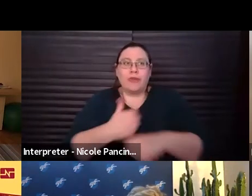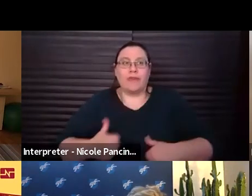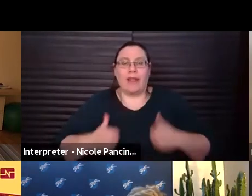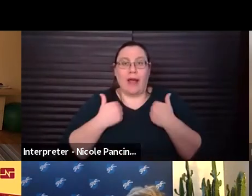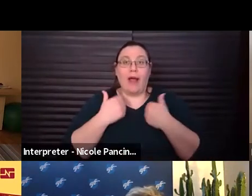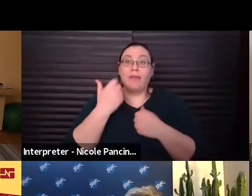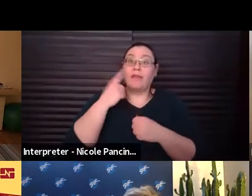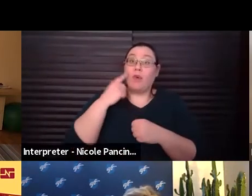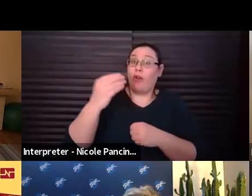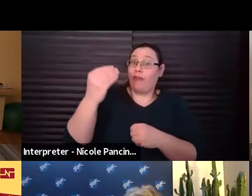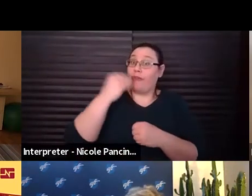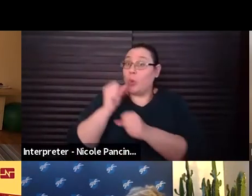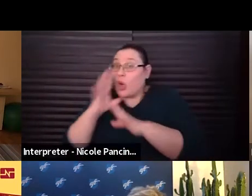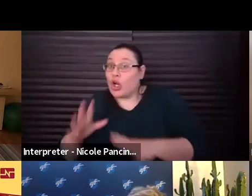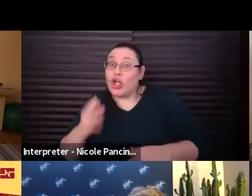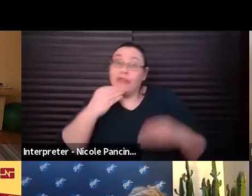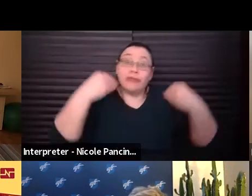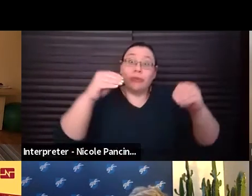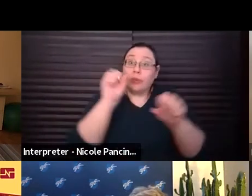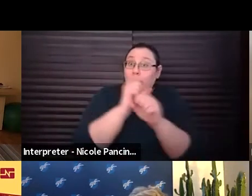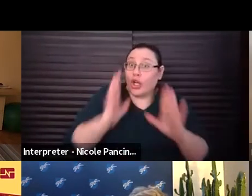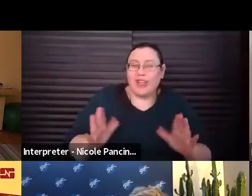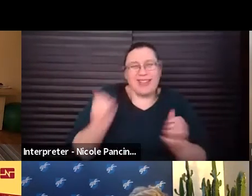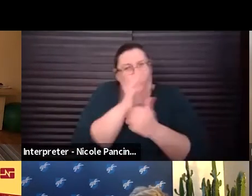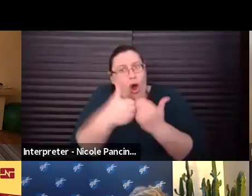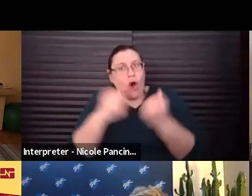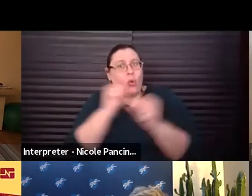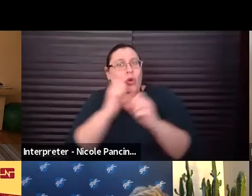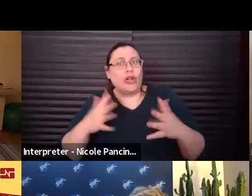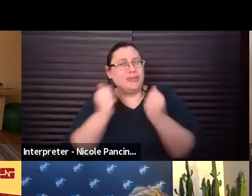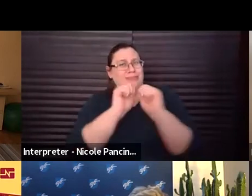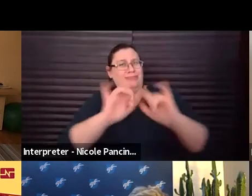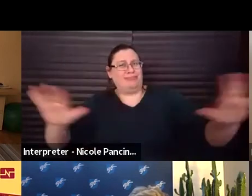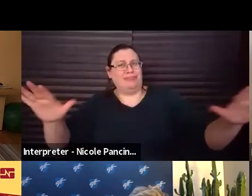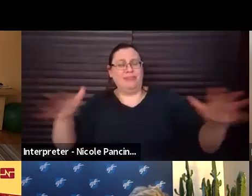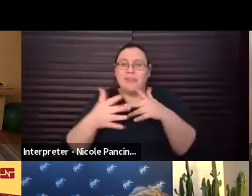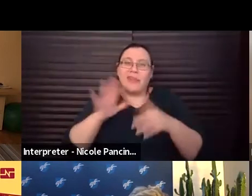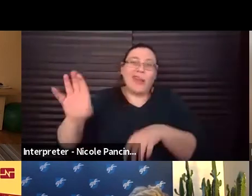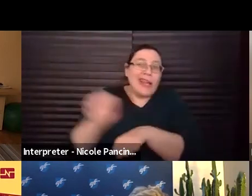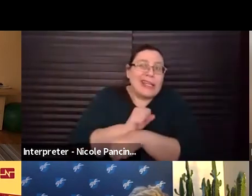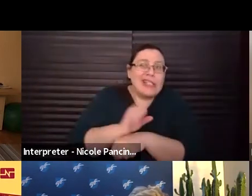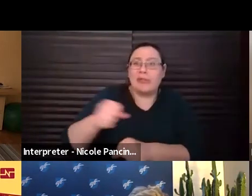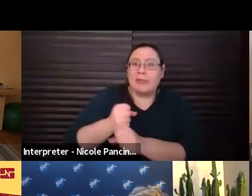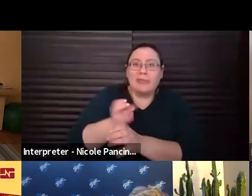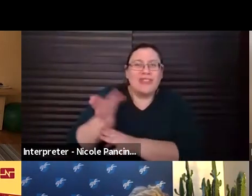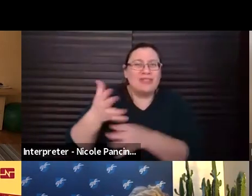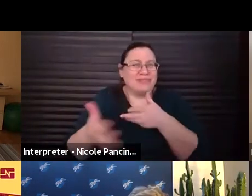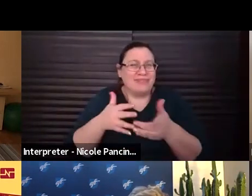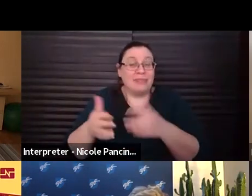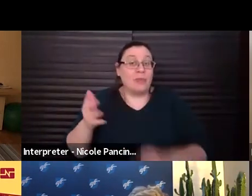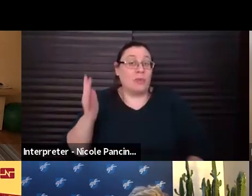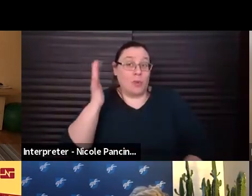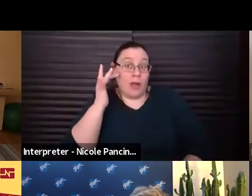just food and retail workers, but all workers, irrespective of their industry or their profession. Because if